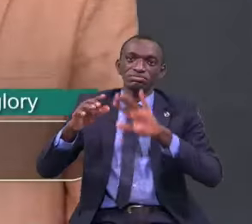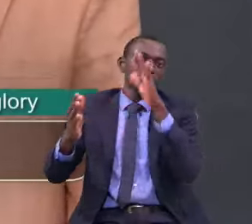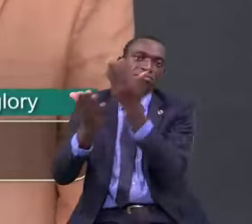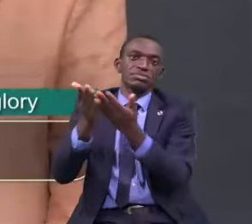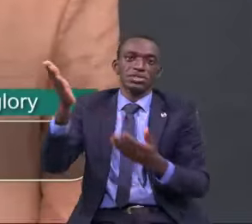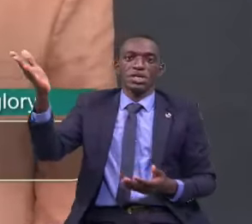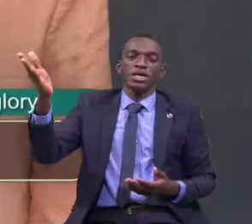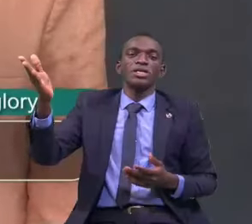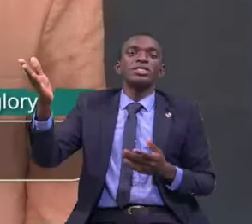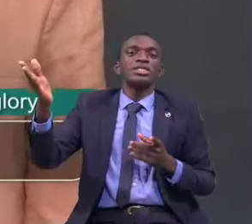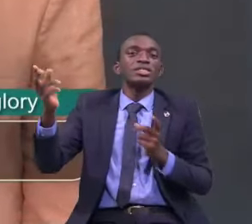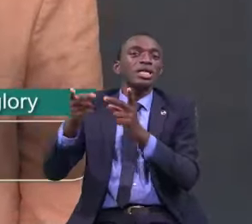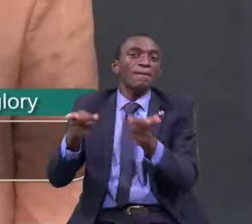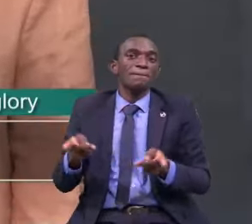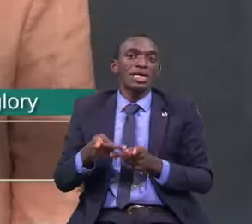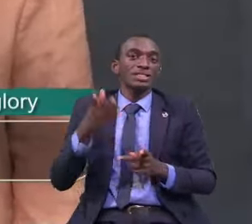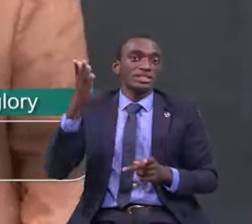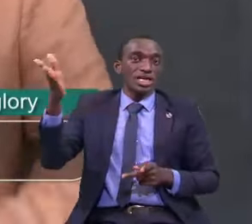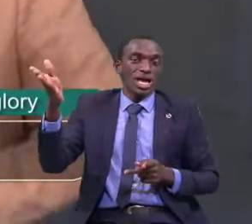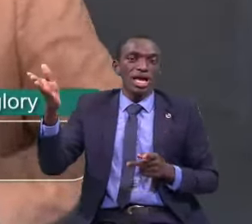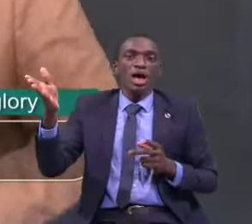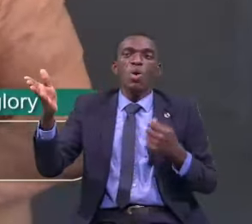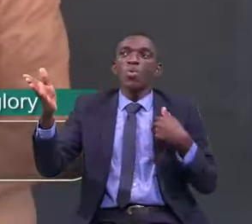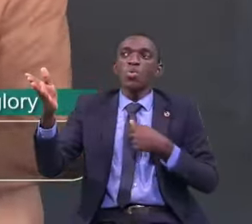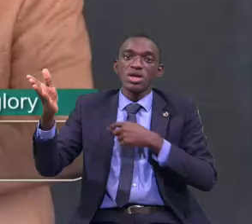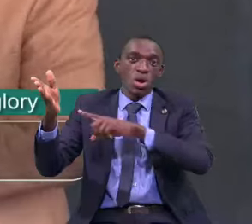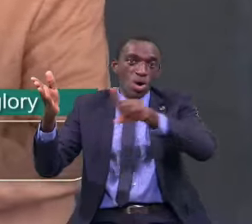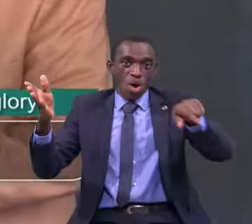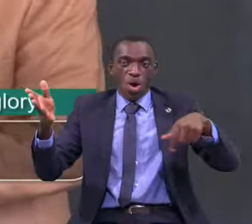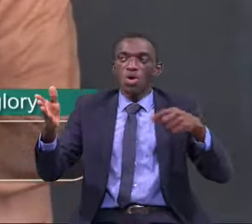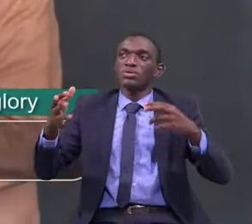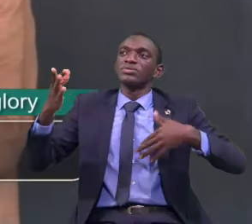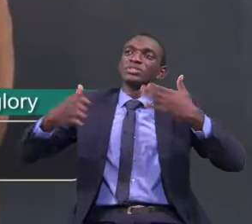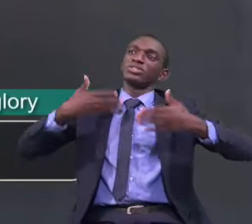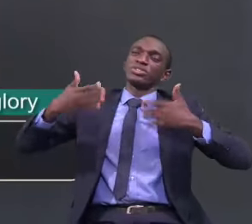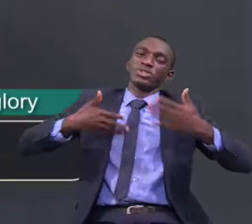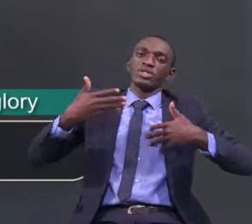To the place where we ever rejoice before the Lord.